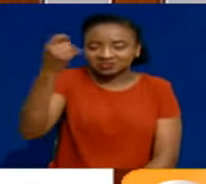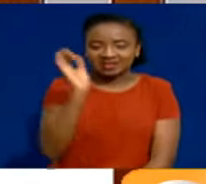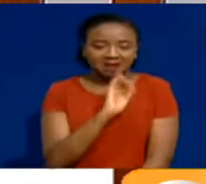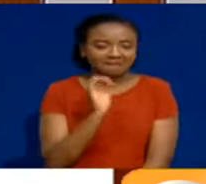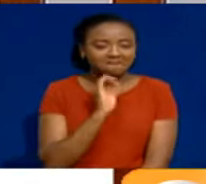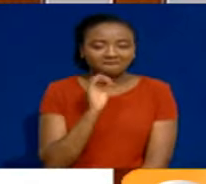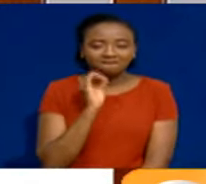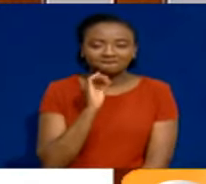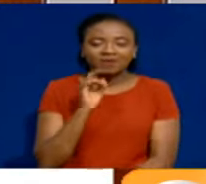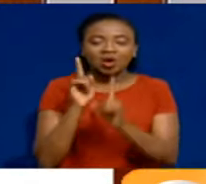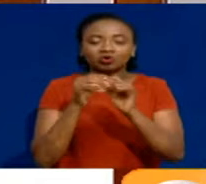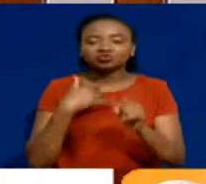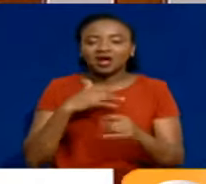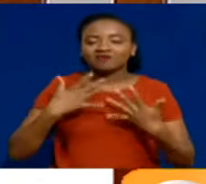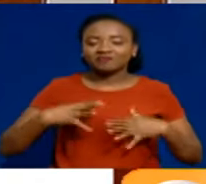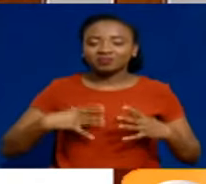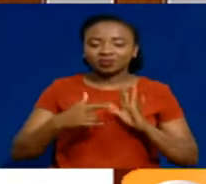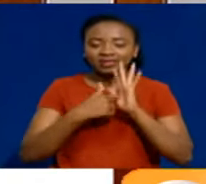there like Njega Karume,